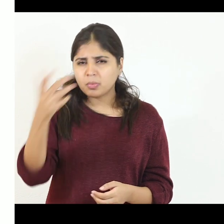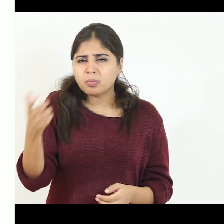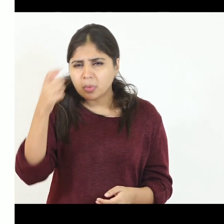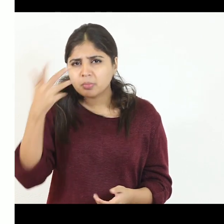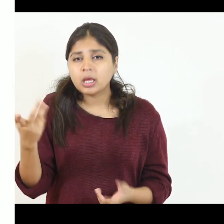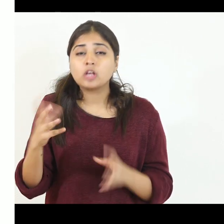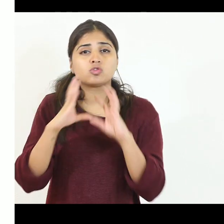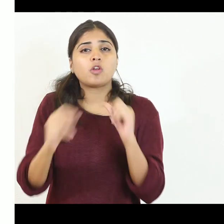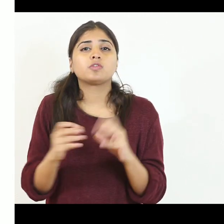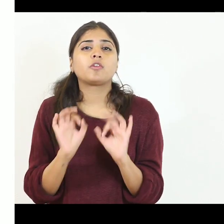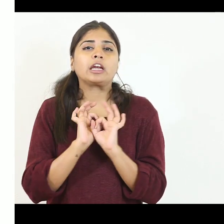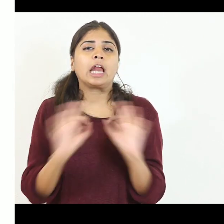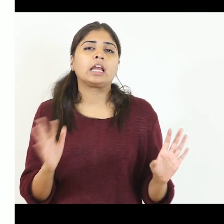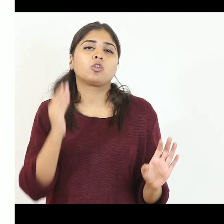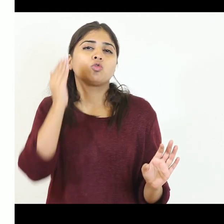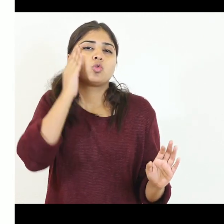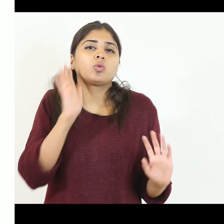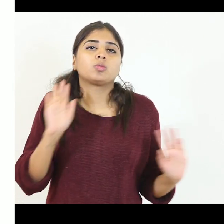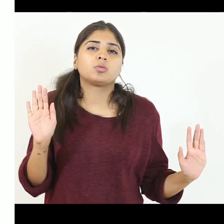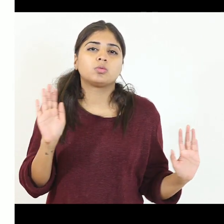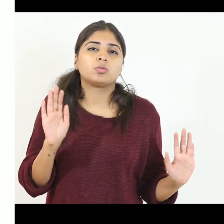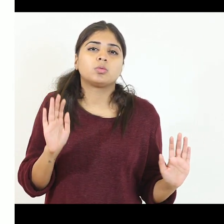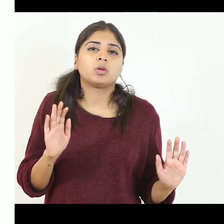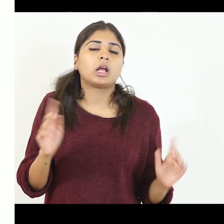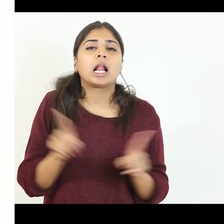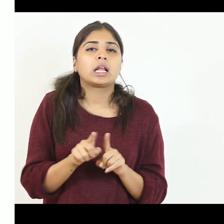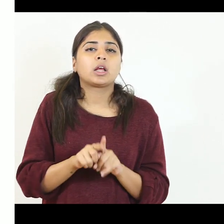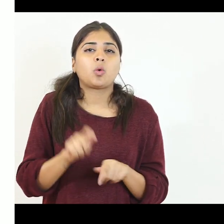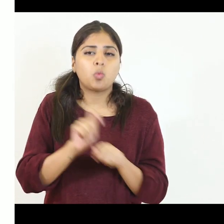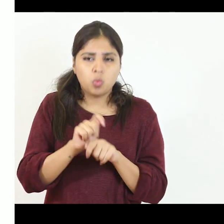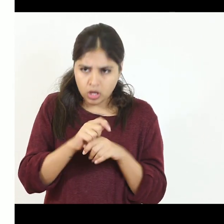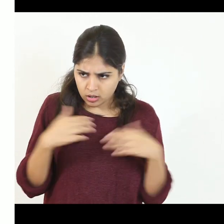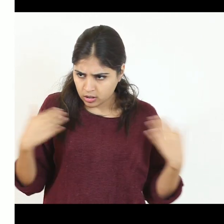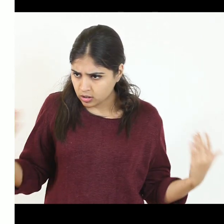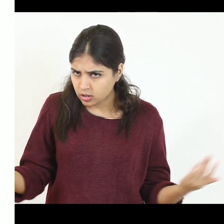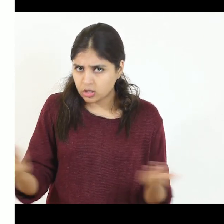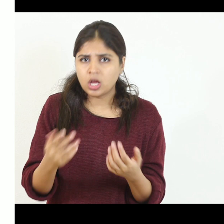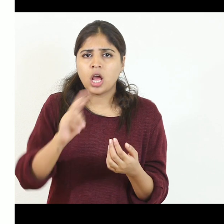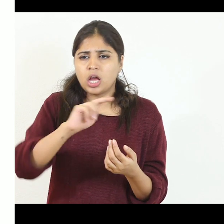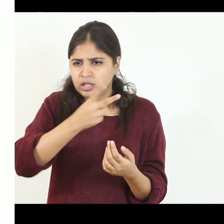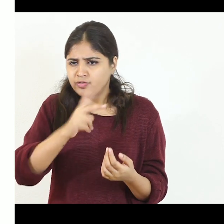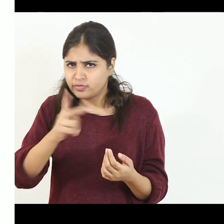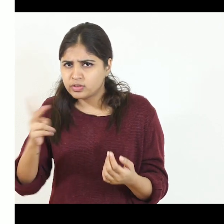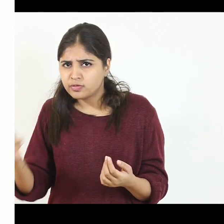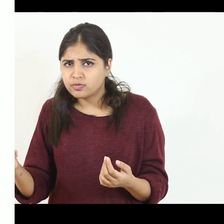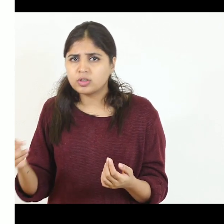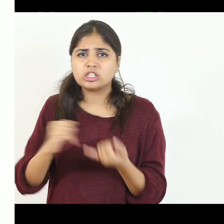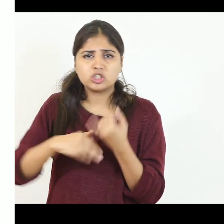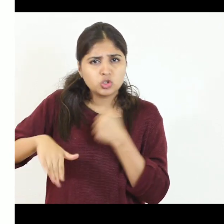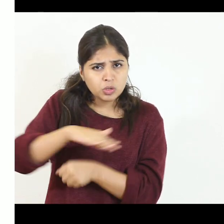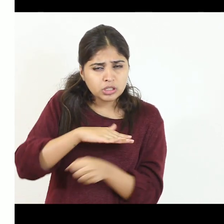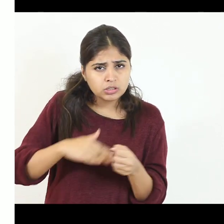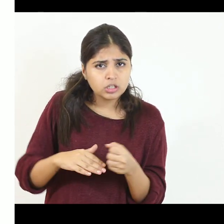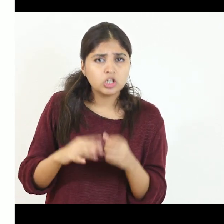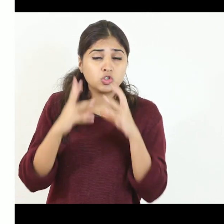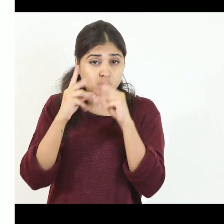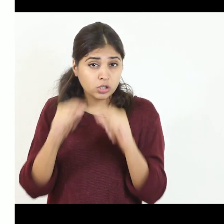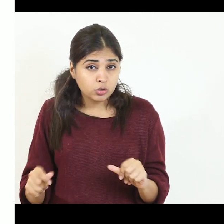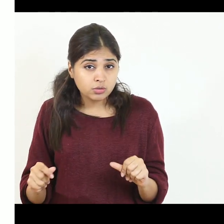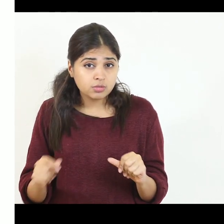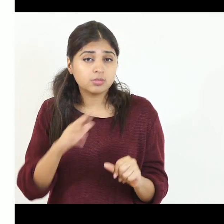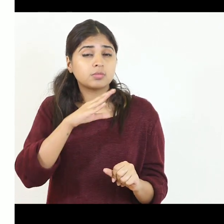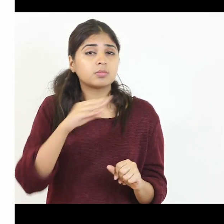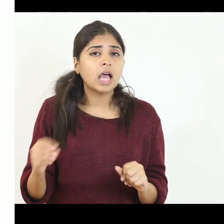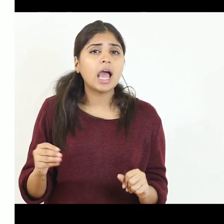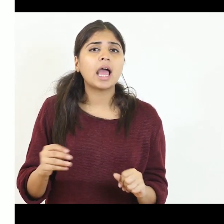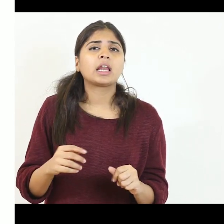solution, including workaround, alternate situational solution, and typical response times